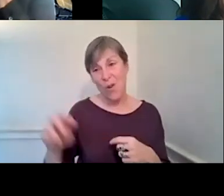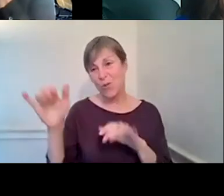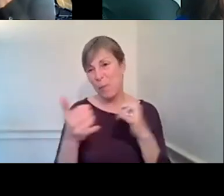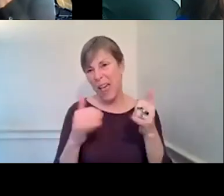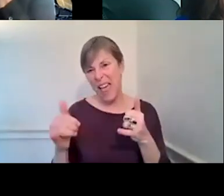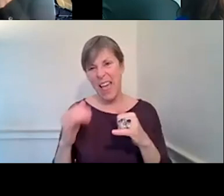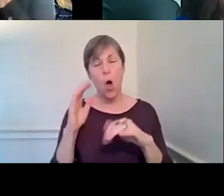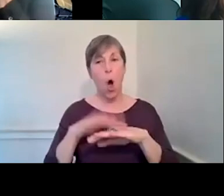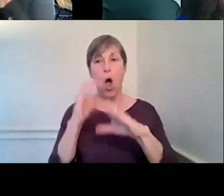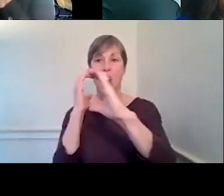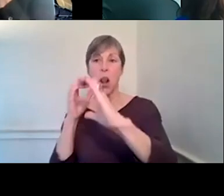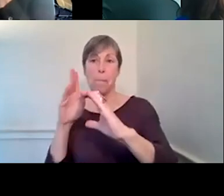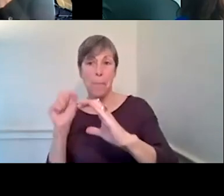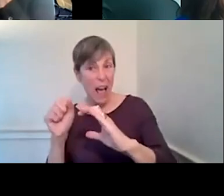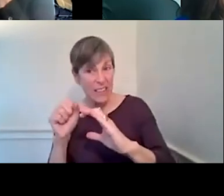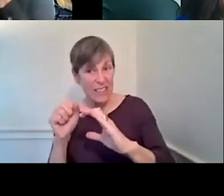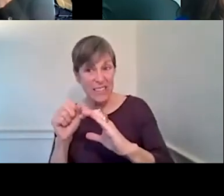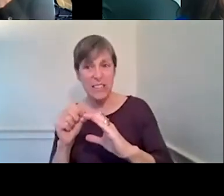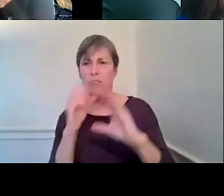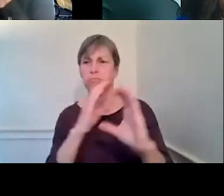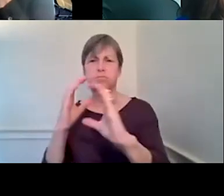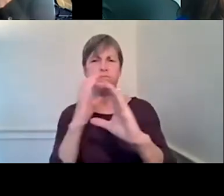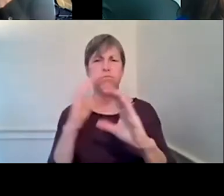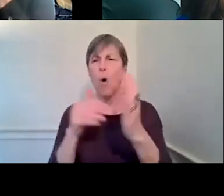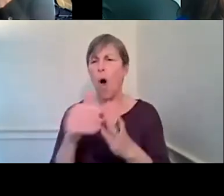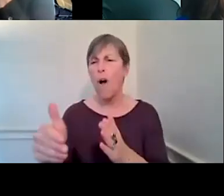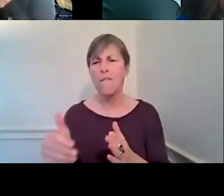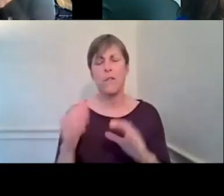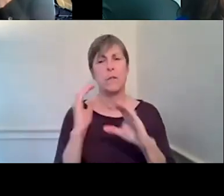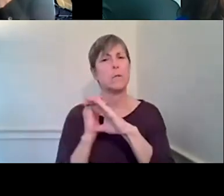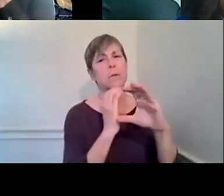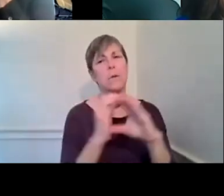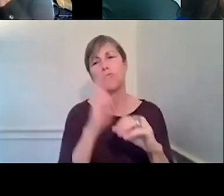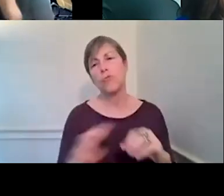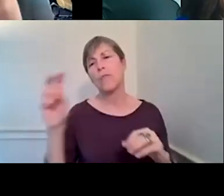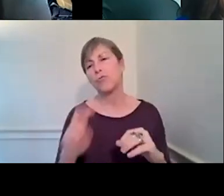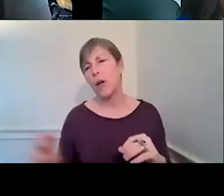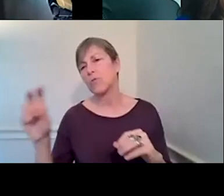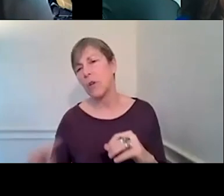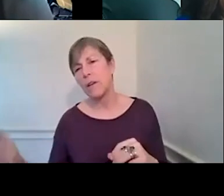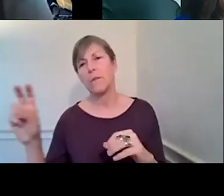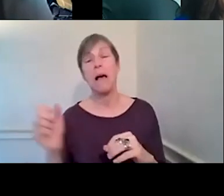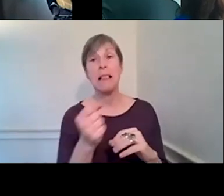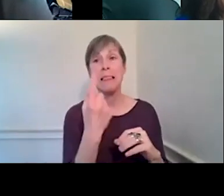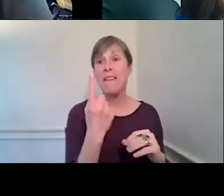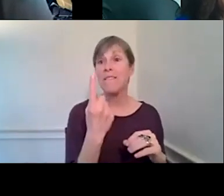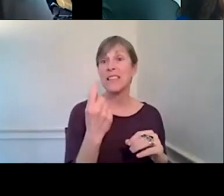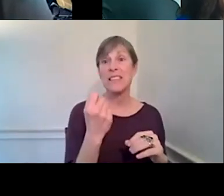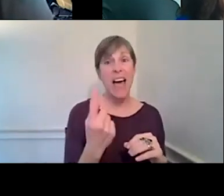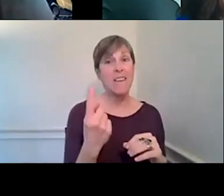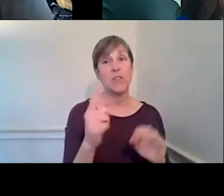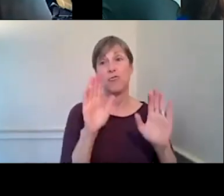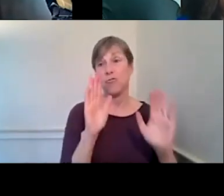bus in between matches. Like there was no tomorrow. So I had 11 others' best